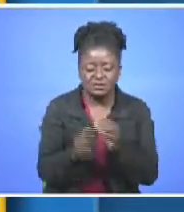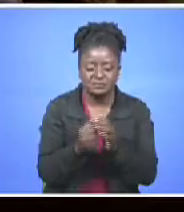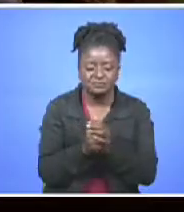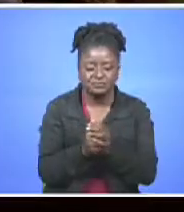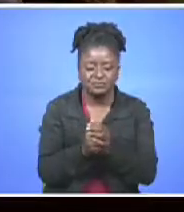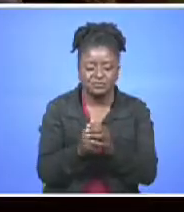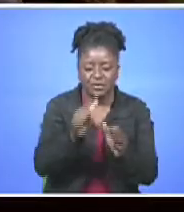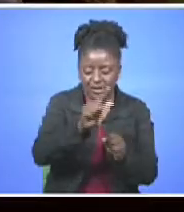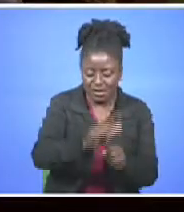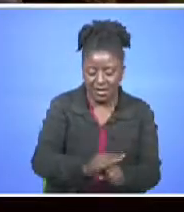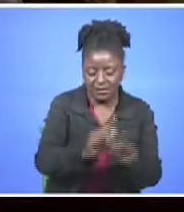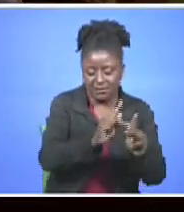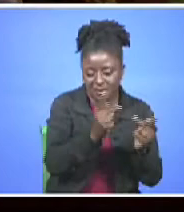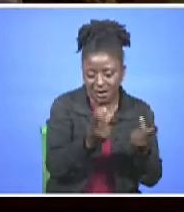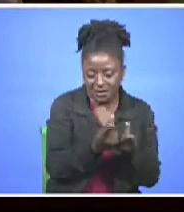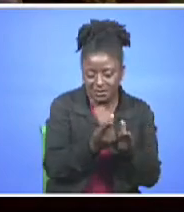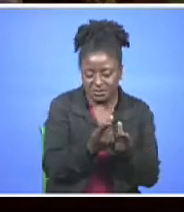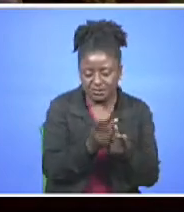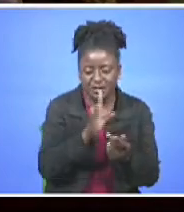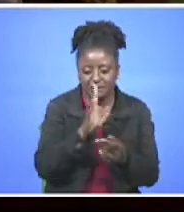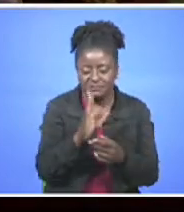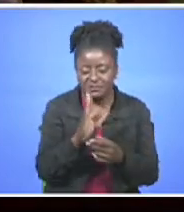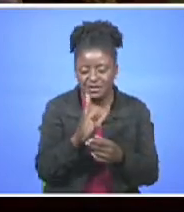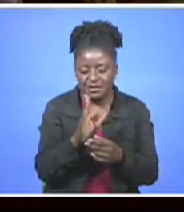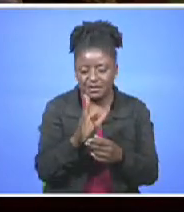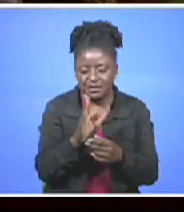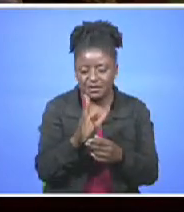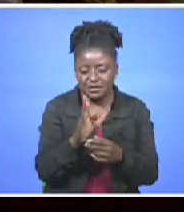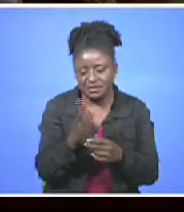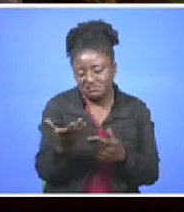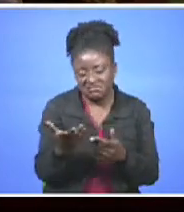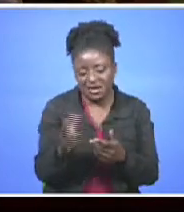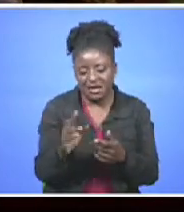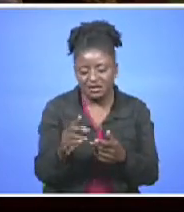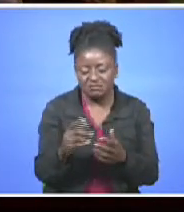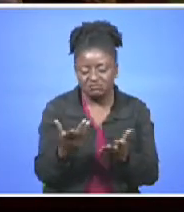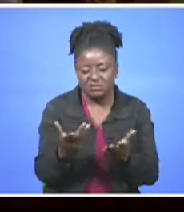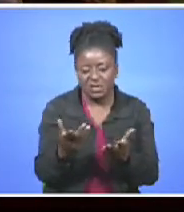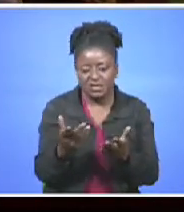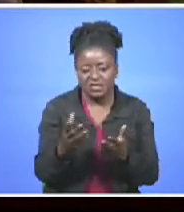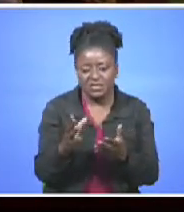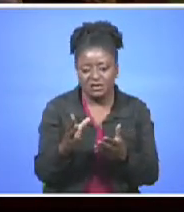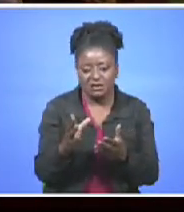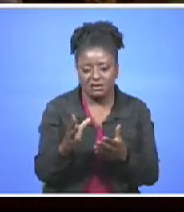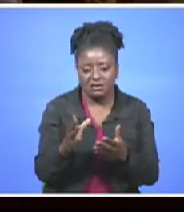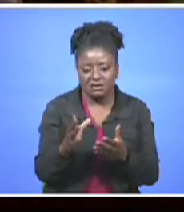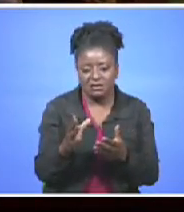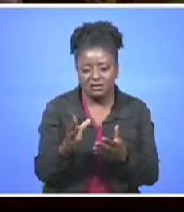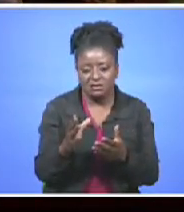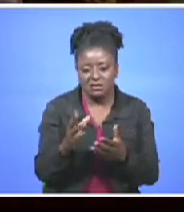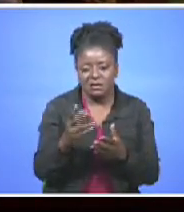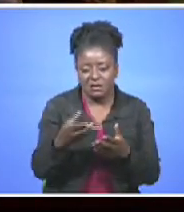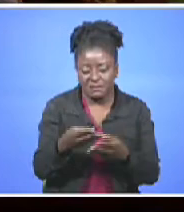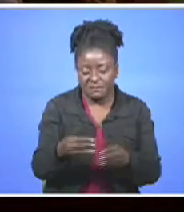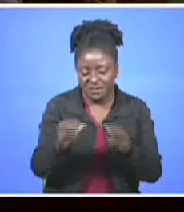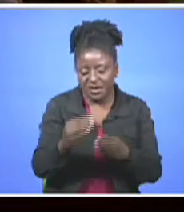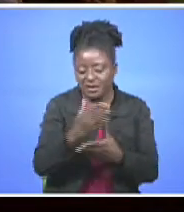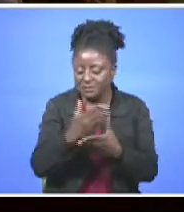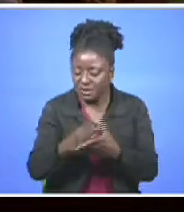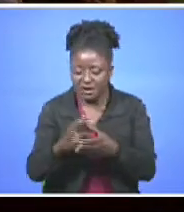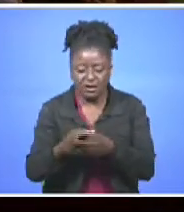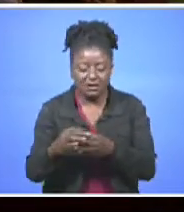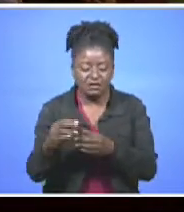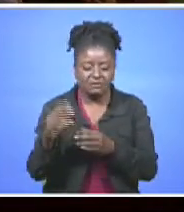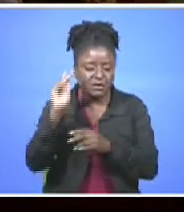Labor parties have been pretty much the bedrock of political parties. Pretty much, if all political parties talk about